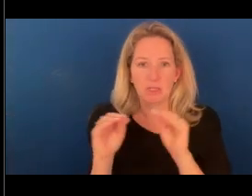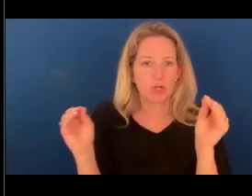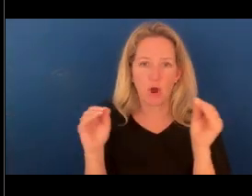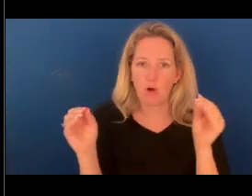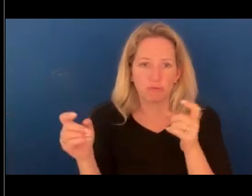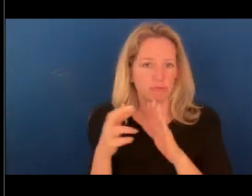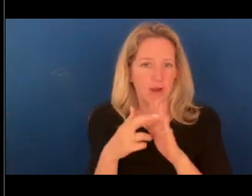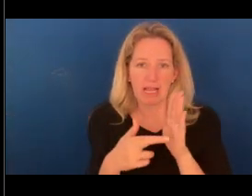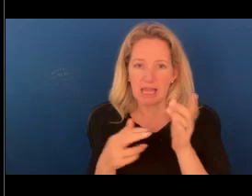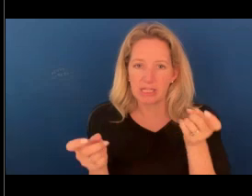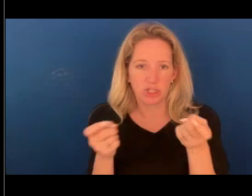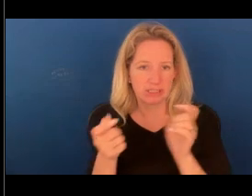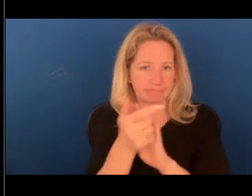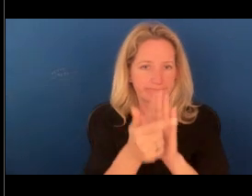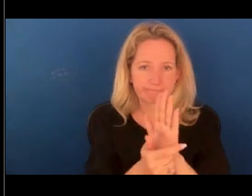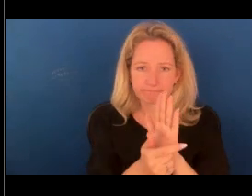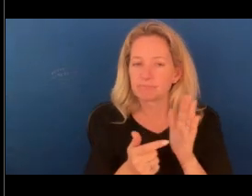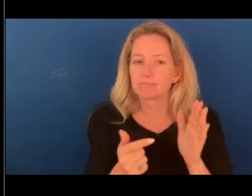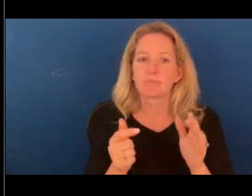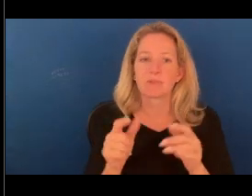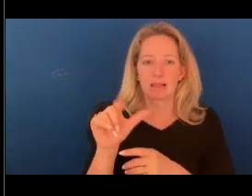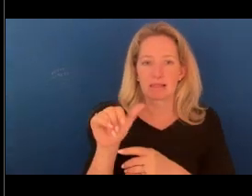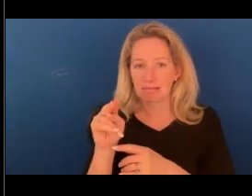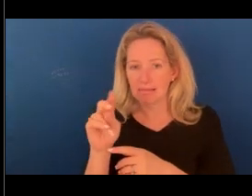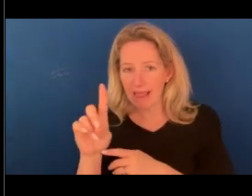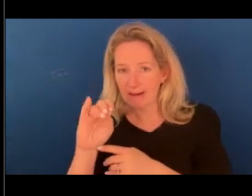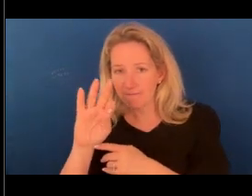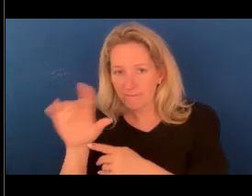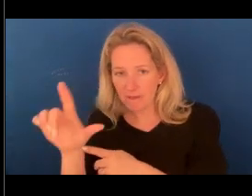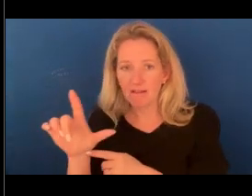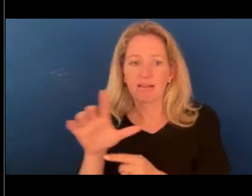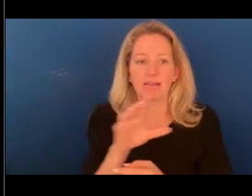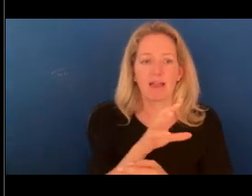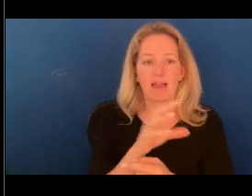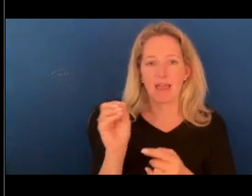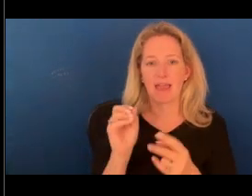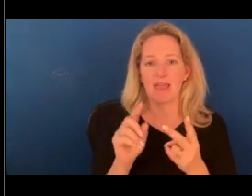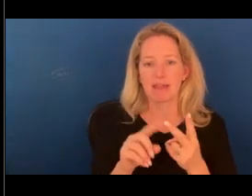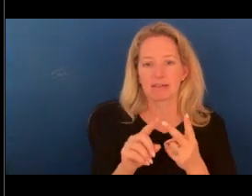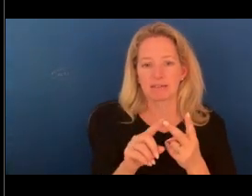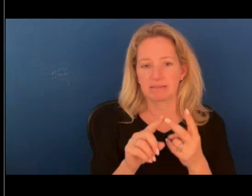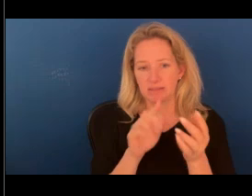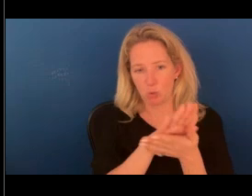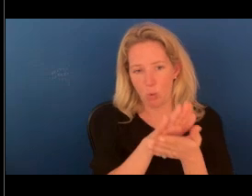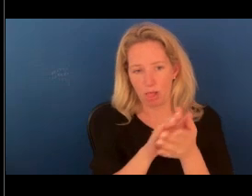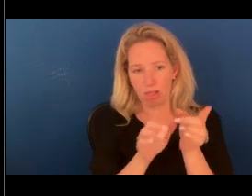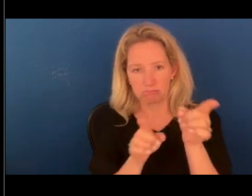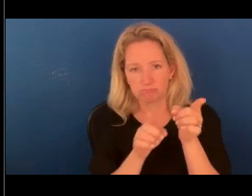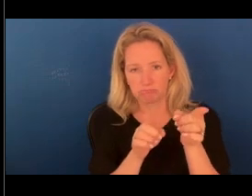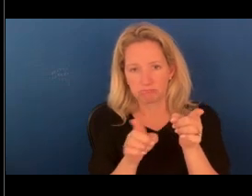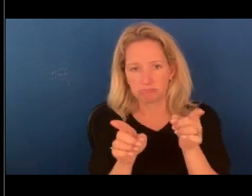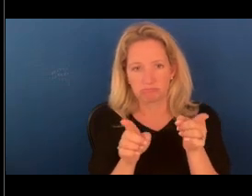on the distance between landfill and the school or community.